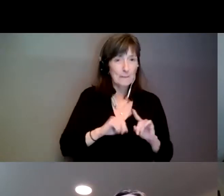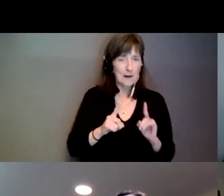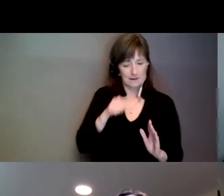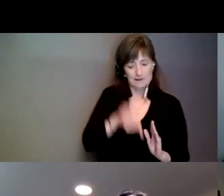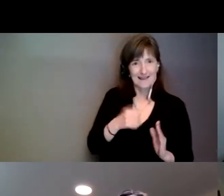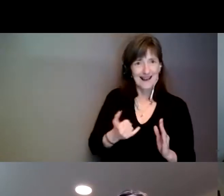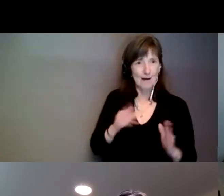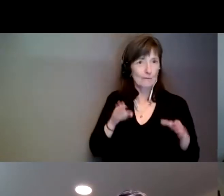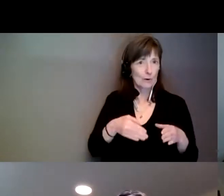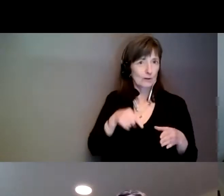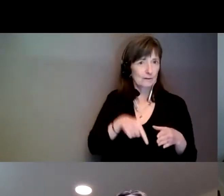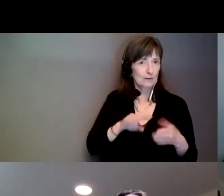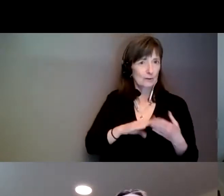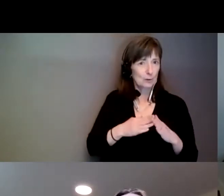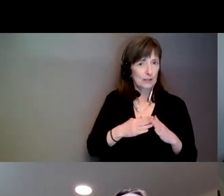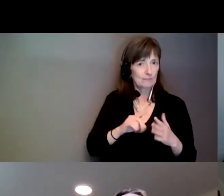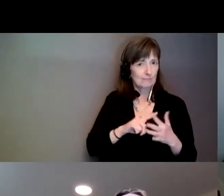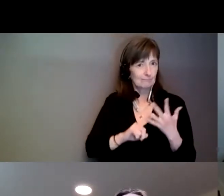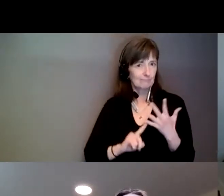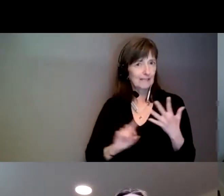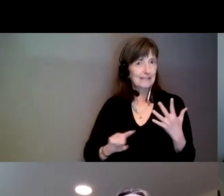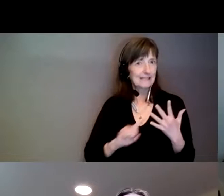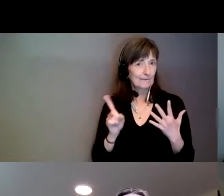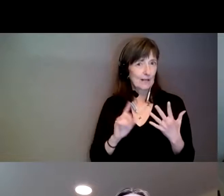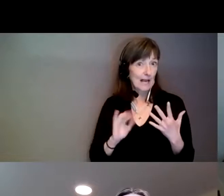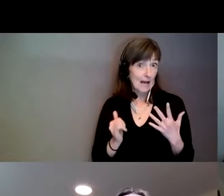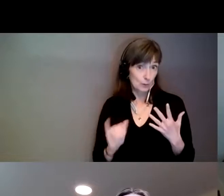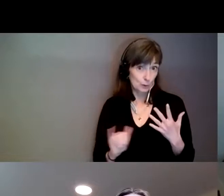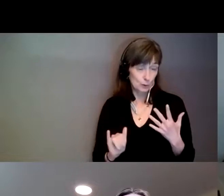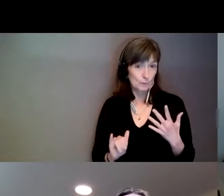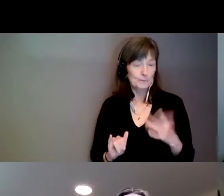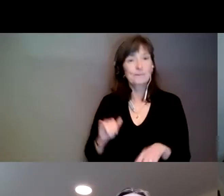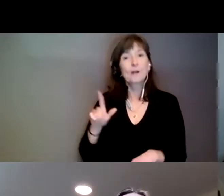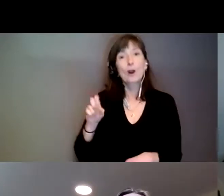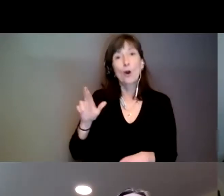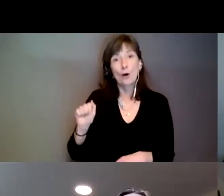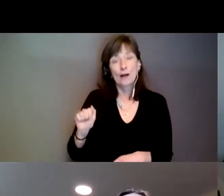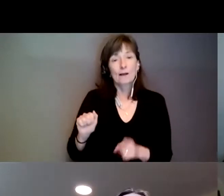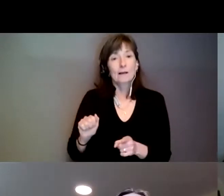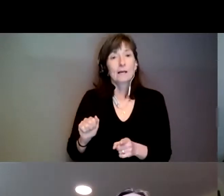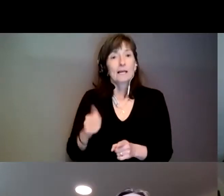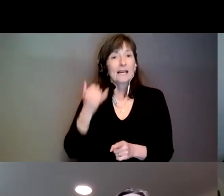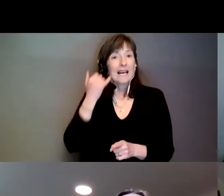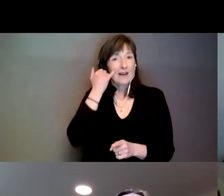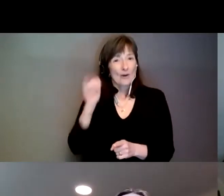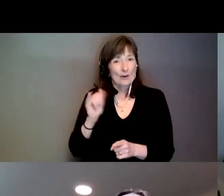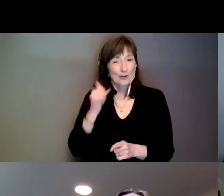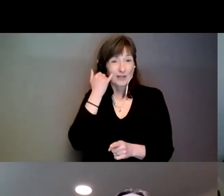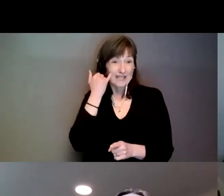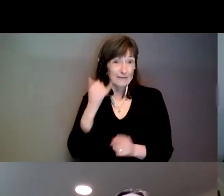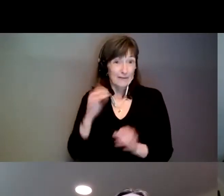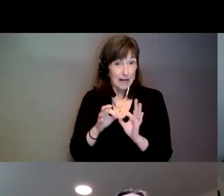And in the case of this question, I feel also if it's just in regards to the limited English, we